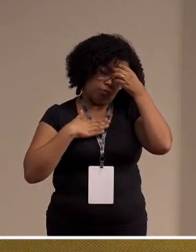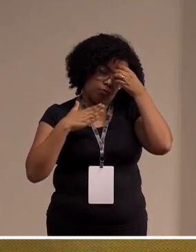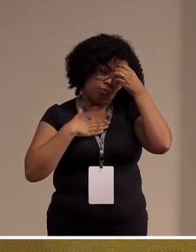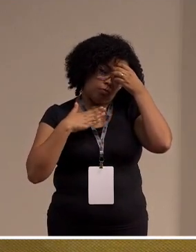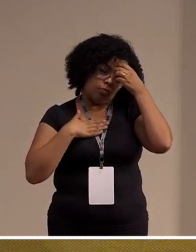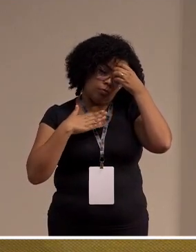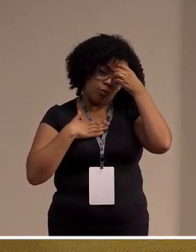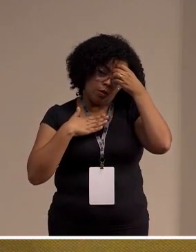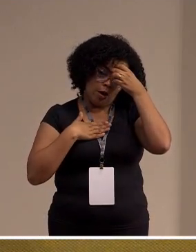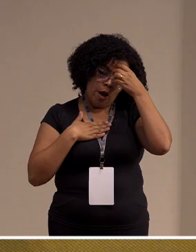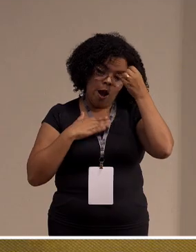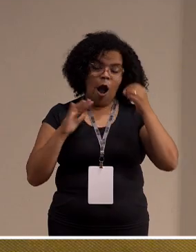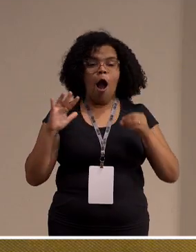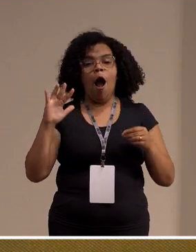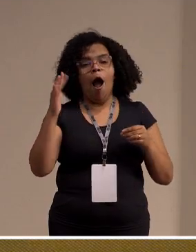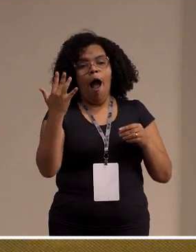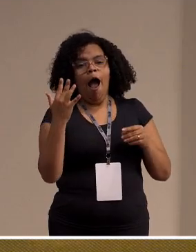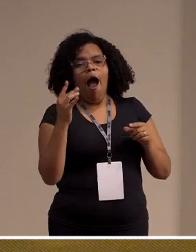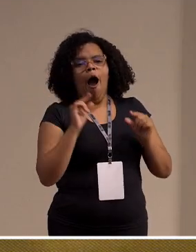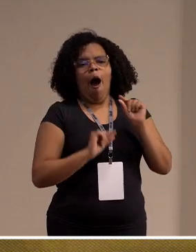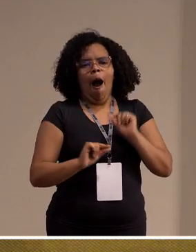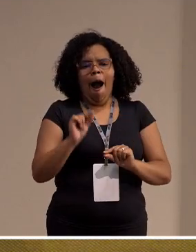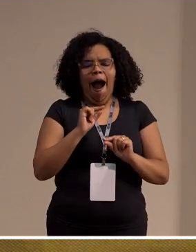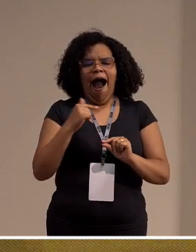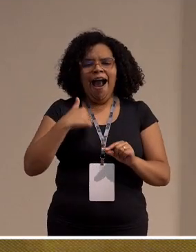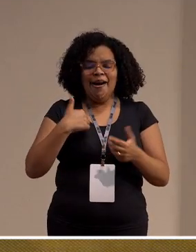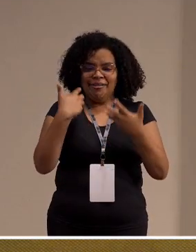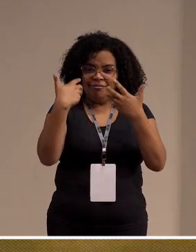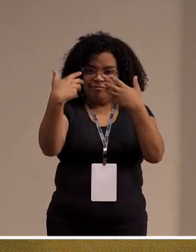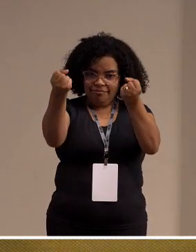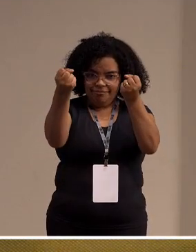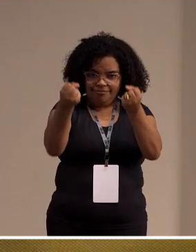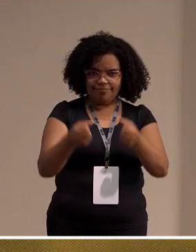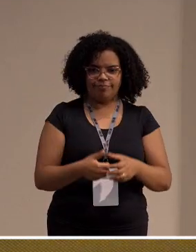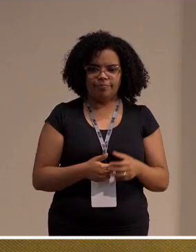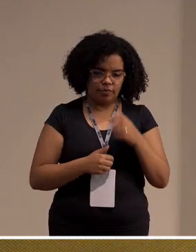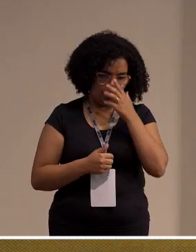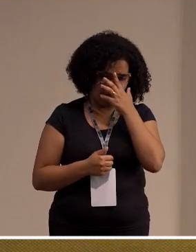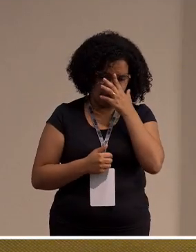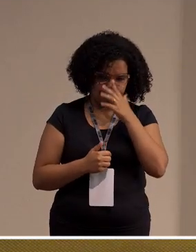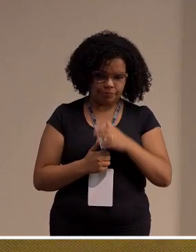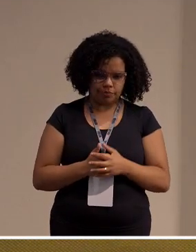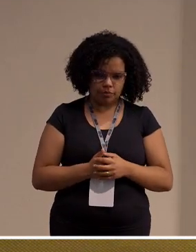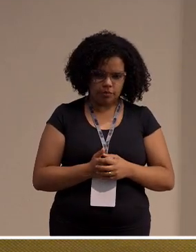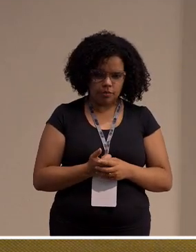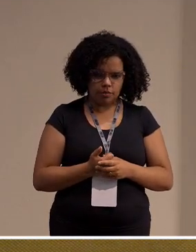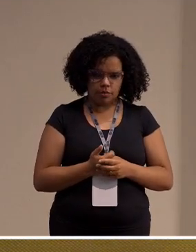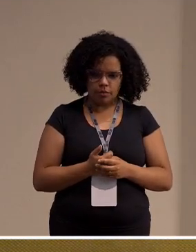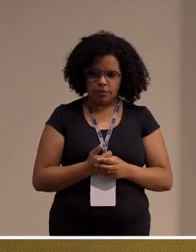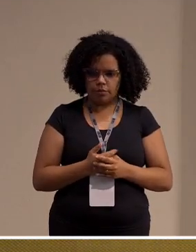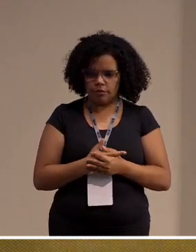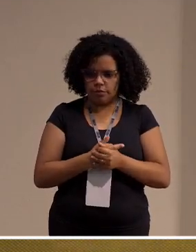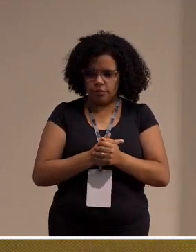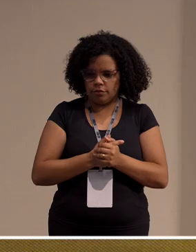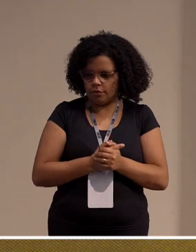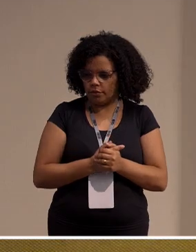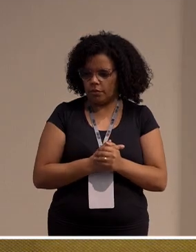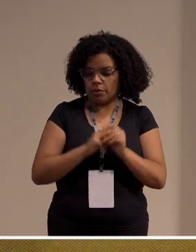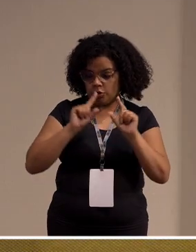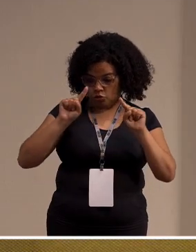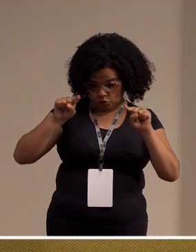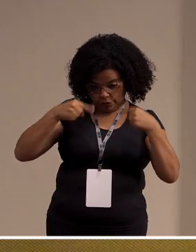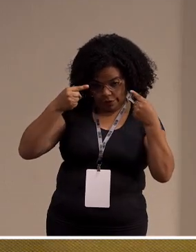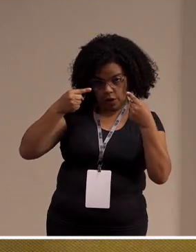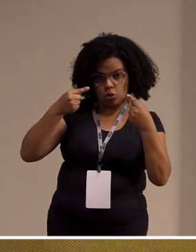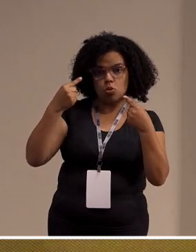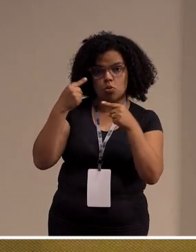to respect those voices, and it made it a much more challenging story to write. It's like, okay, now I've got to establish a distinct narrative